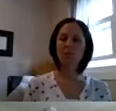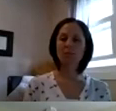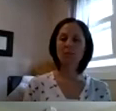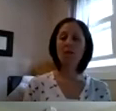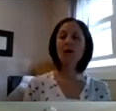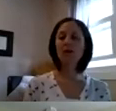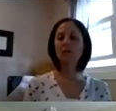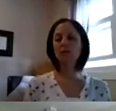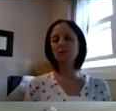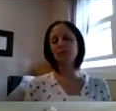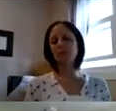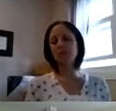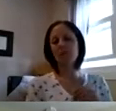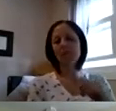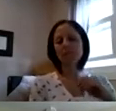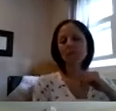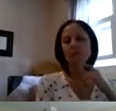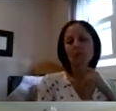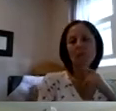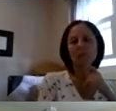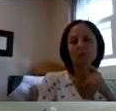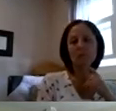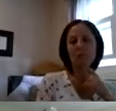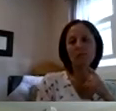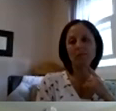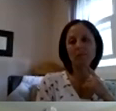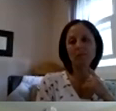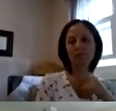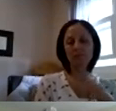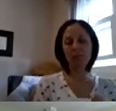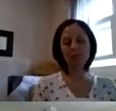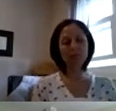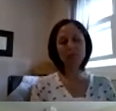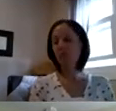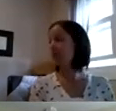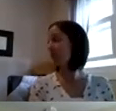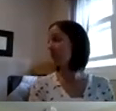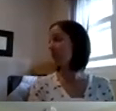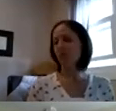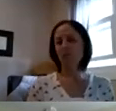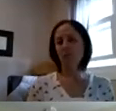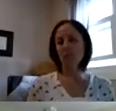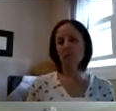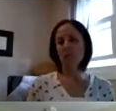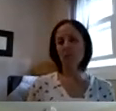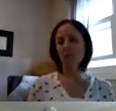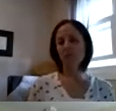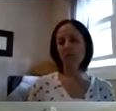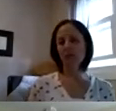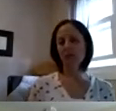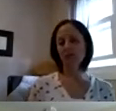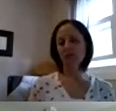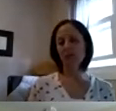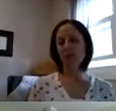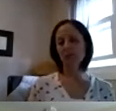the field of how arts organizations are reacting to the current pandemic. And we'll have the executive directors from the